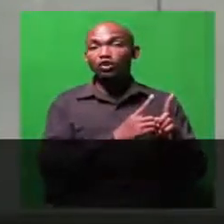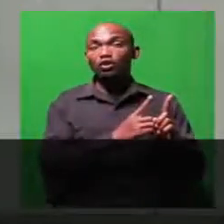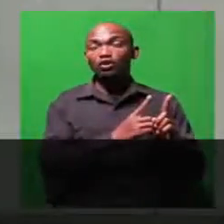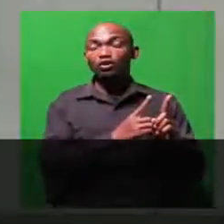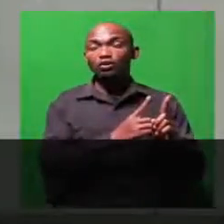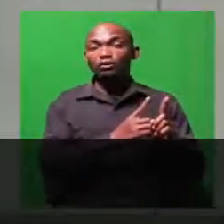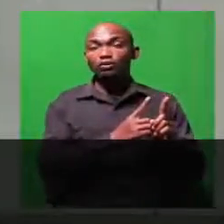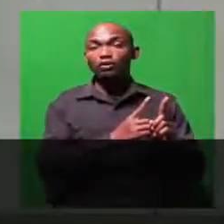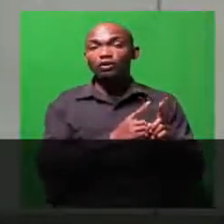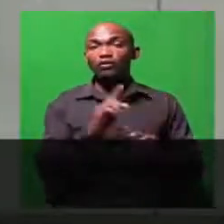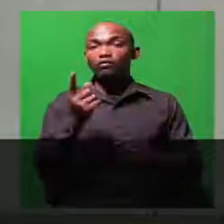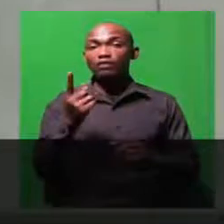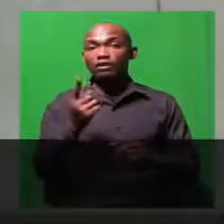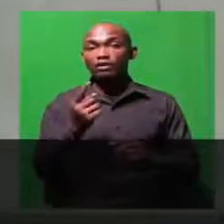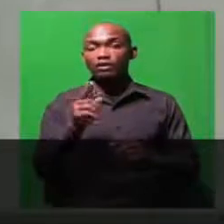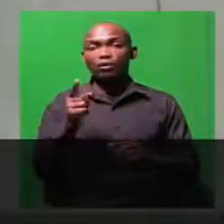read?